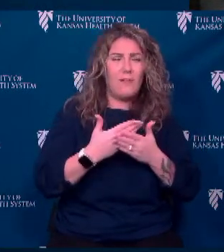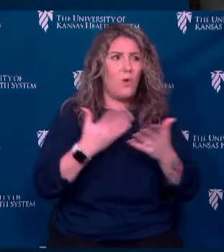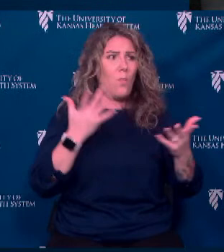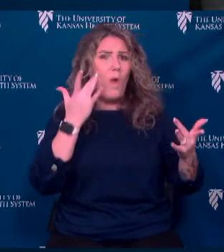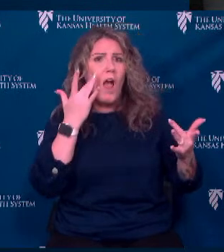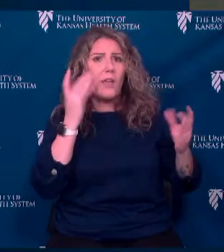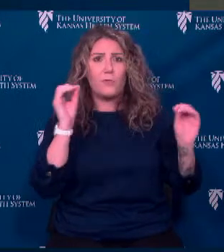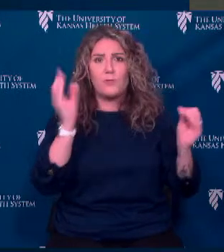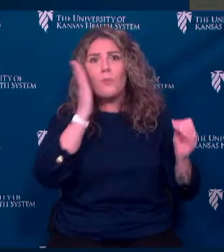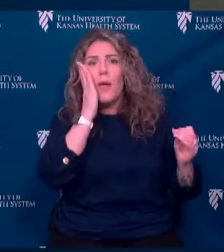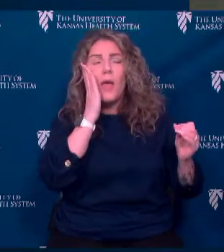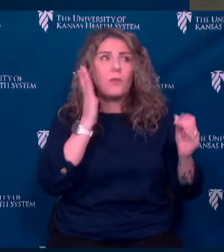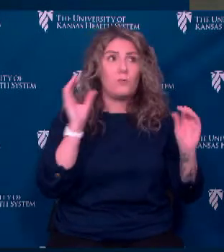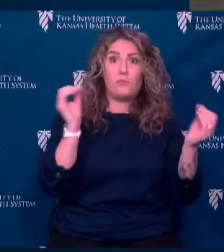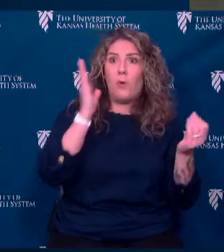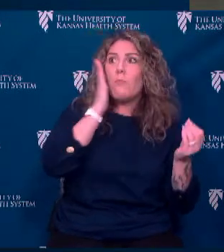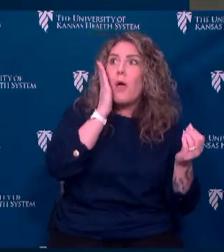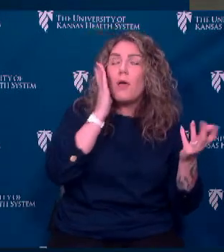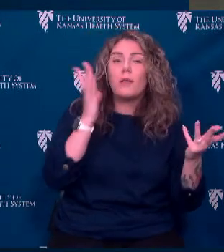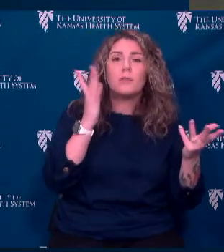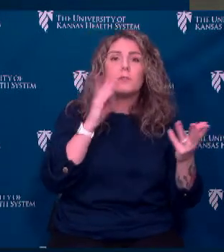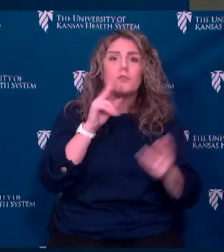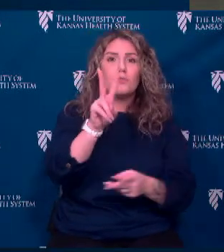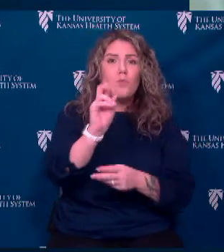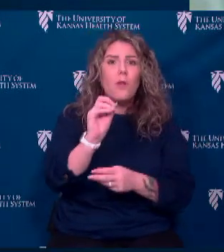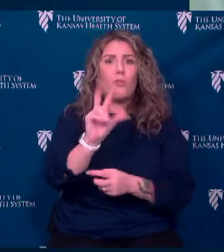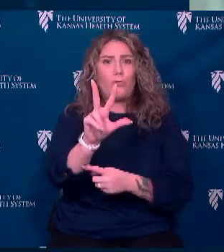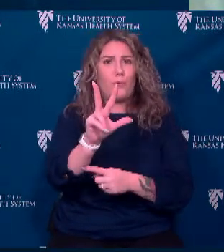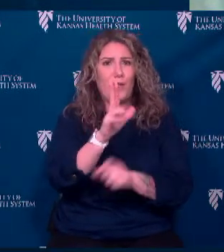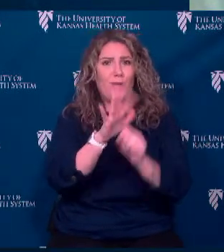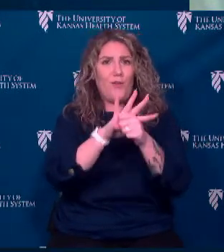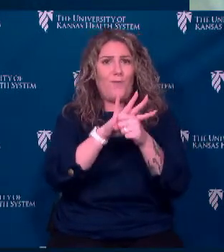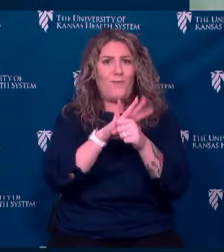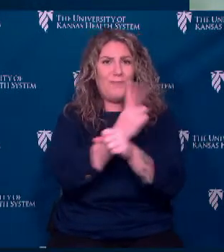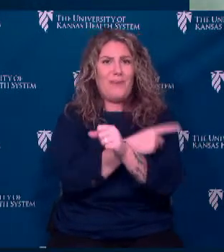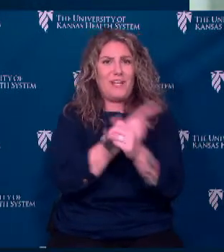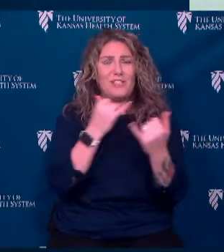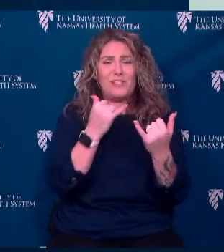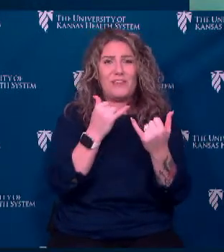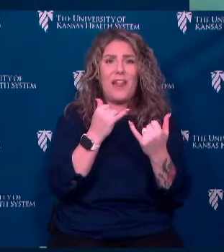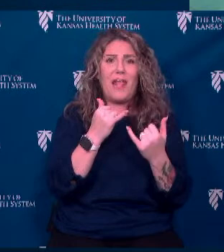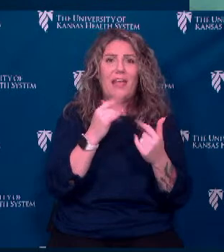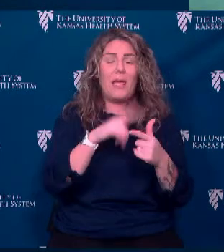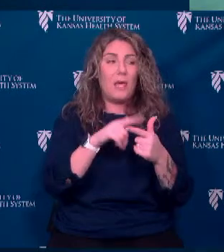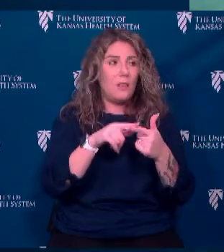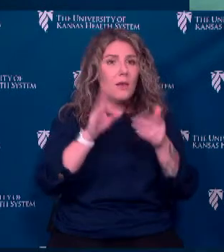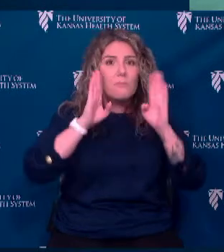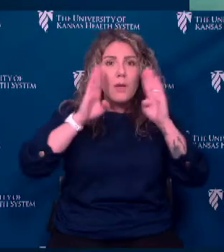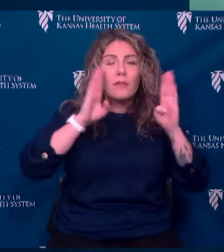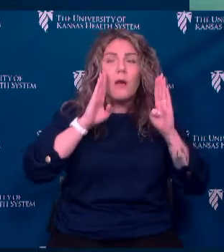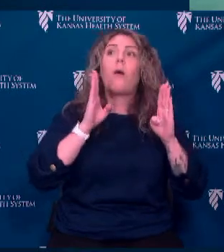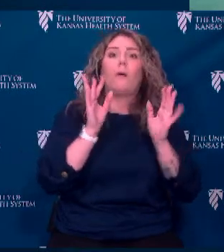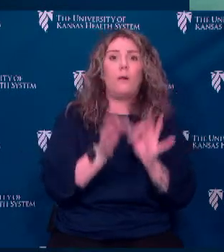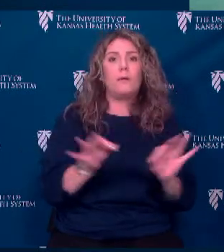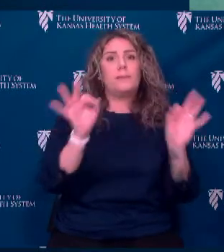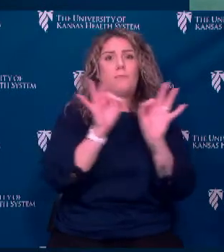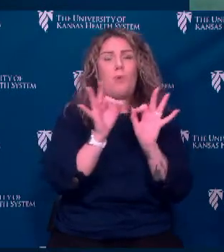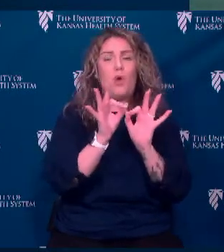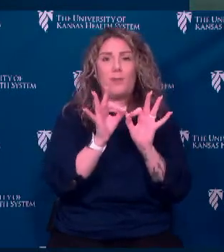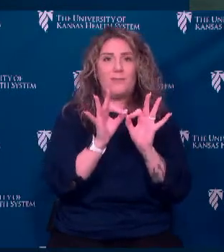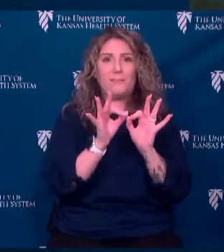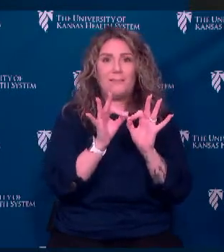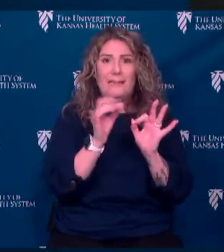beds. And why are there no beds? Well, we have 203 COVID patients today. By the time they actually pay attention and decide that it matters to them, it's too